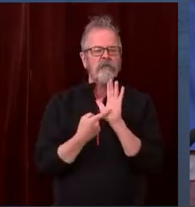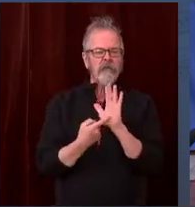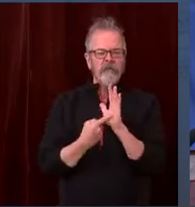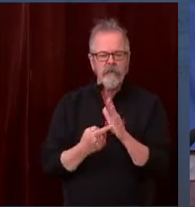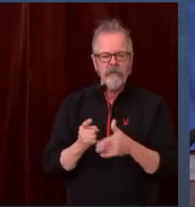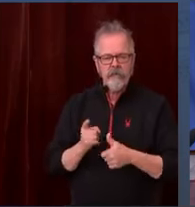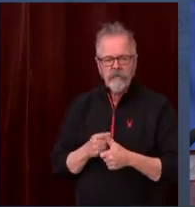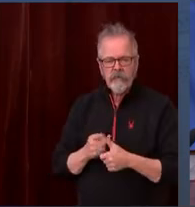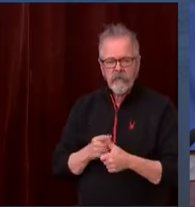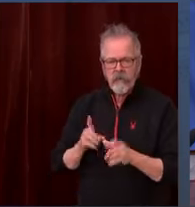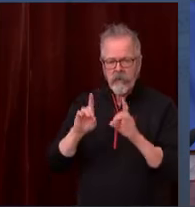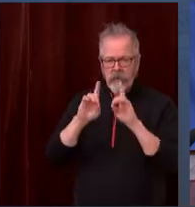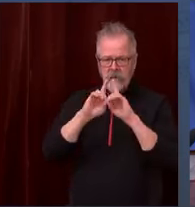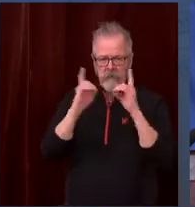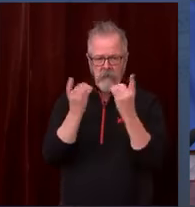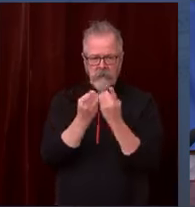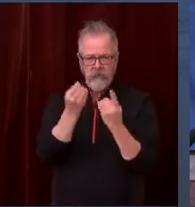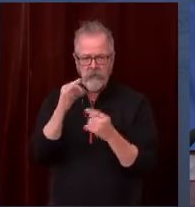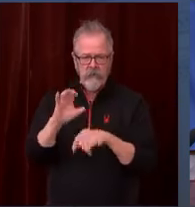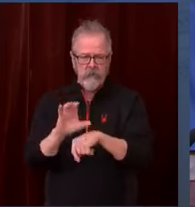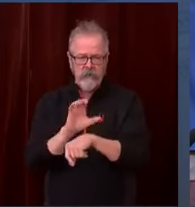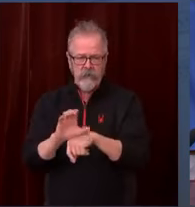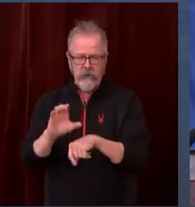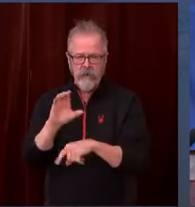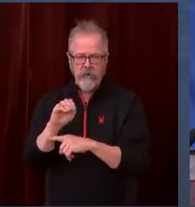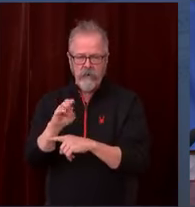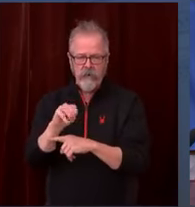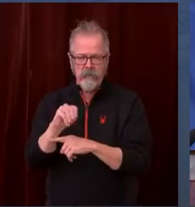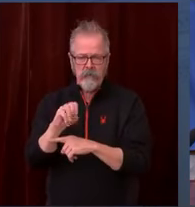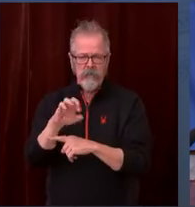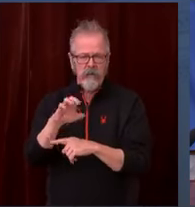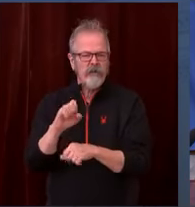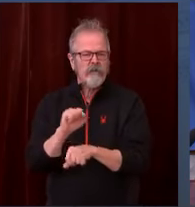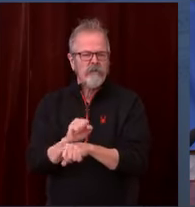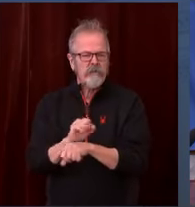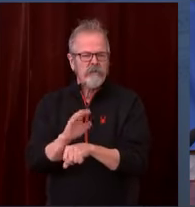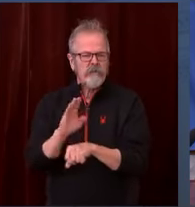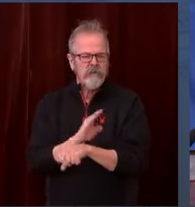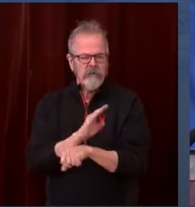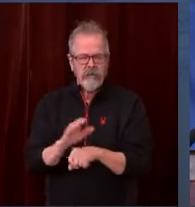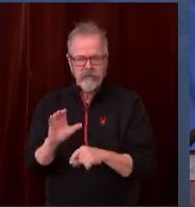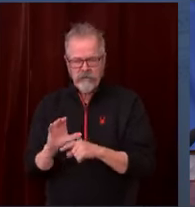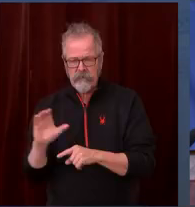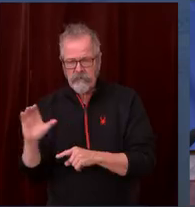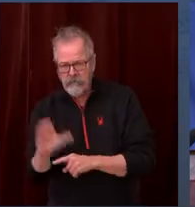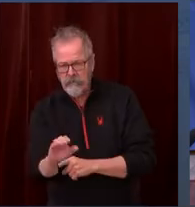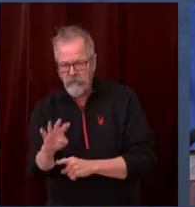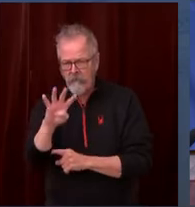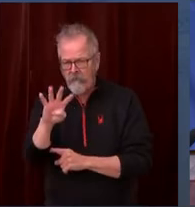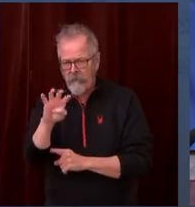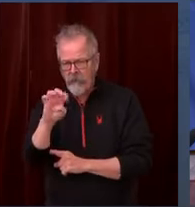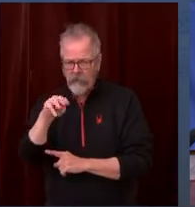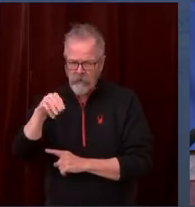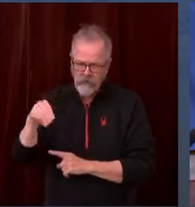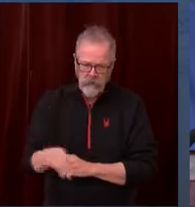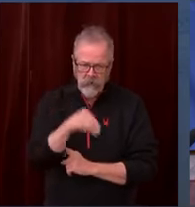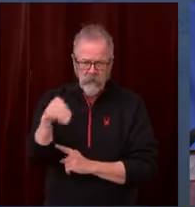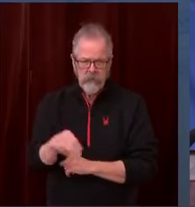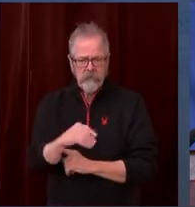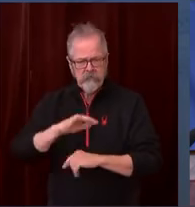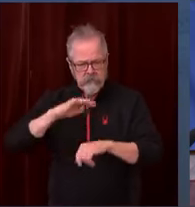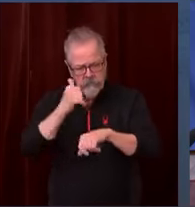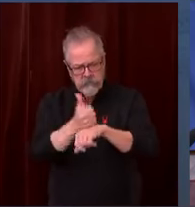to develop strategy for equitable investing and policy, looking at individual and community needs of